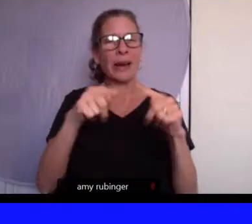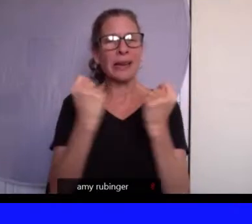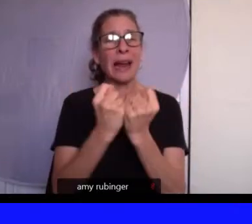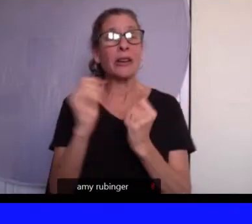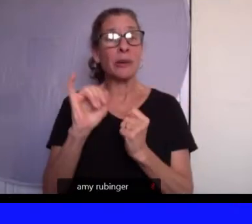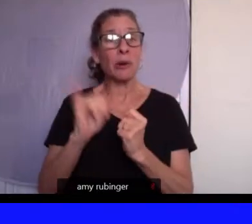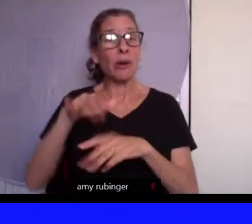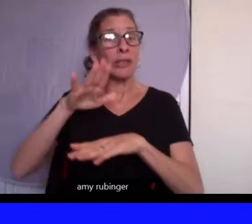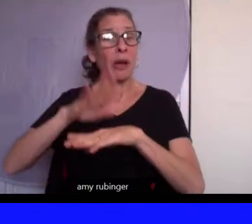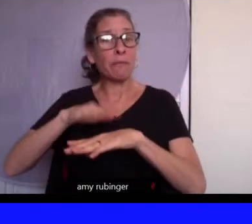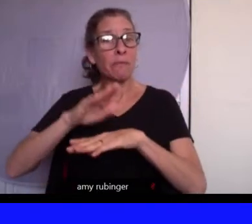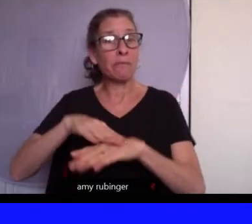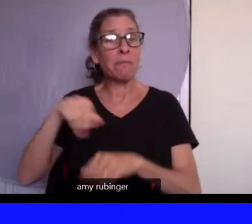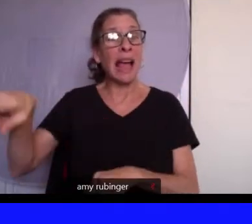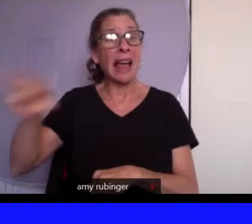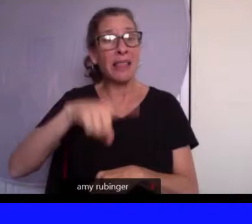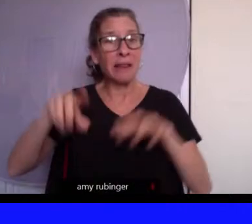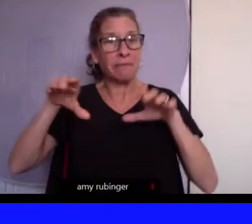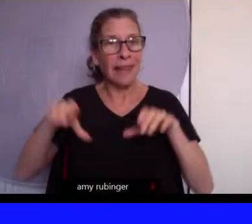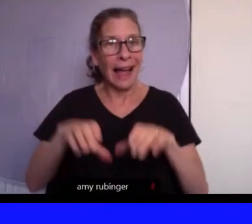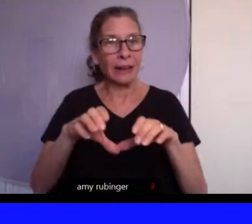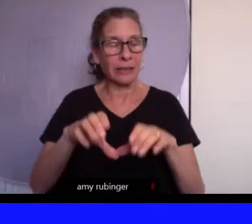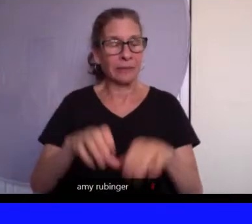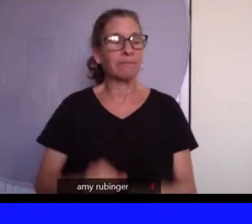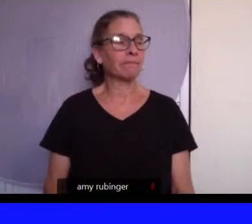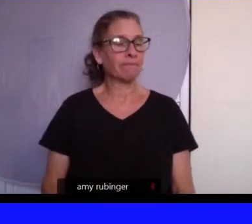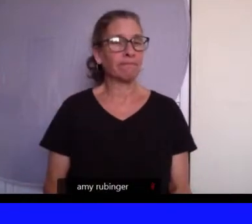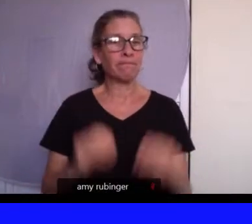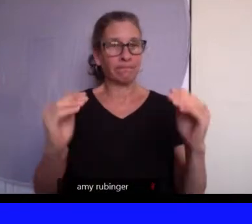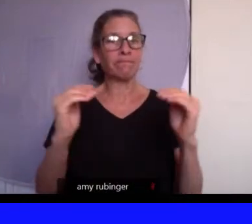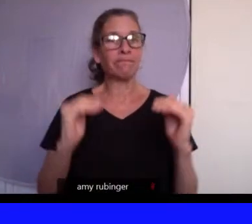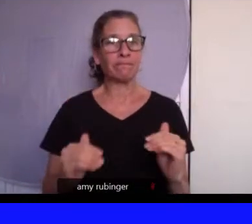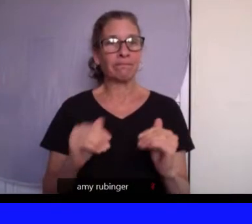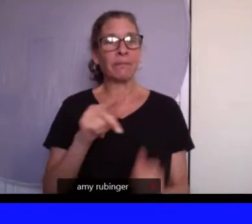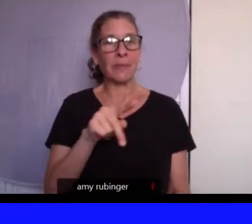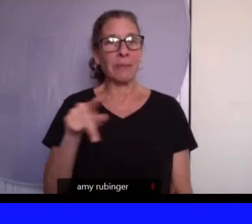a vendor called Sentry that's already established within our system.